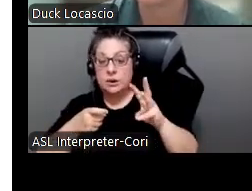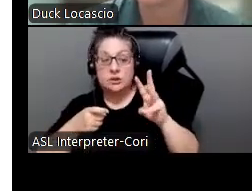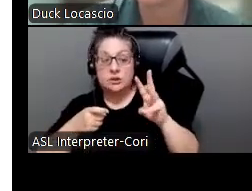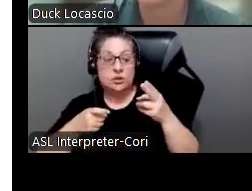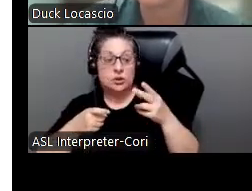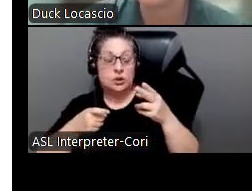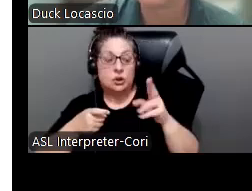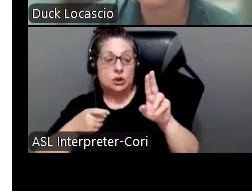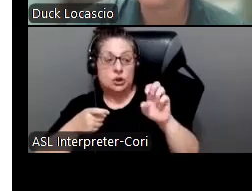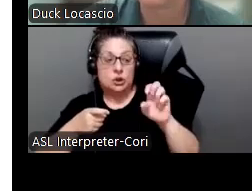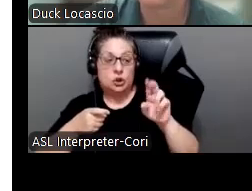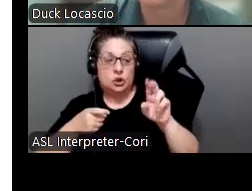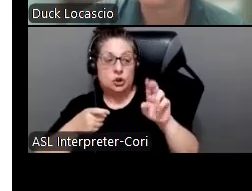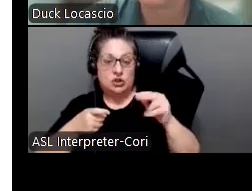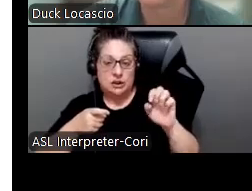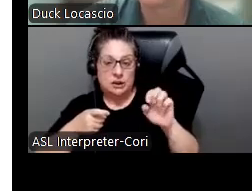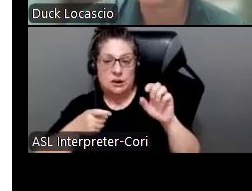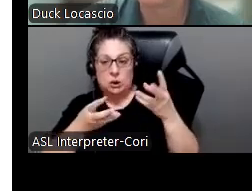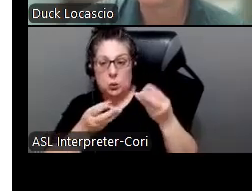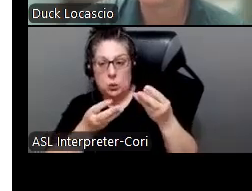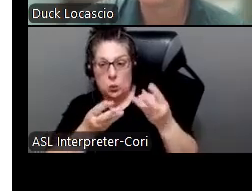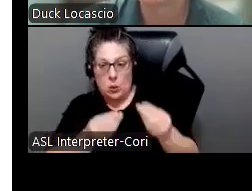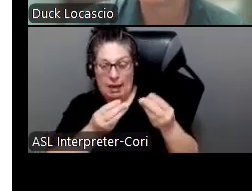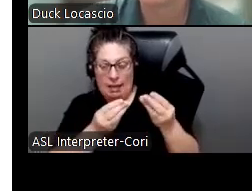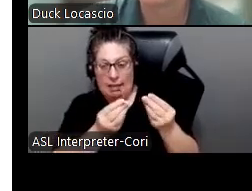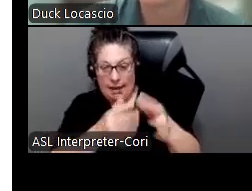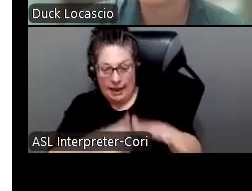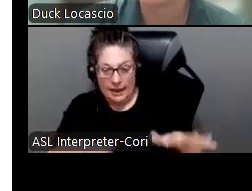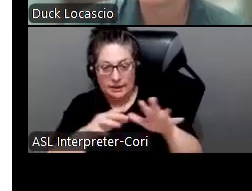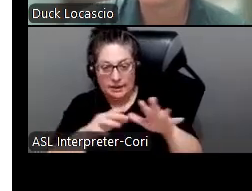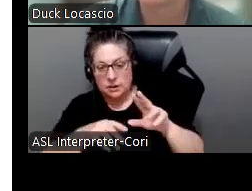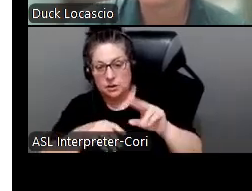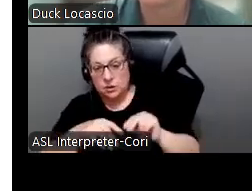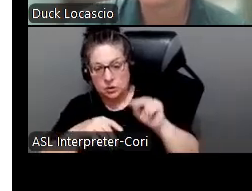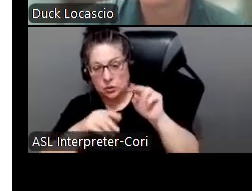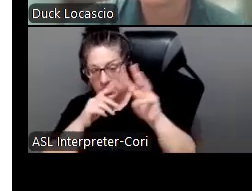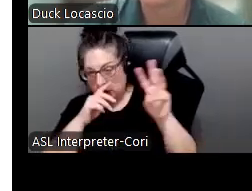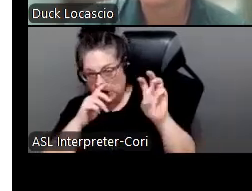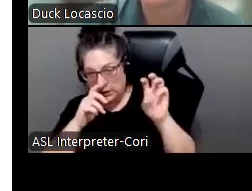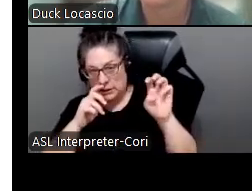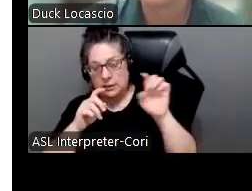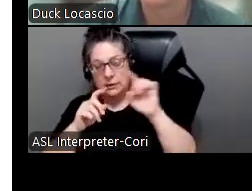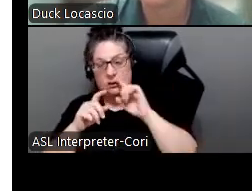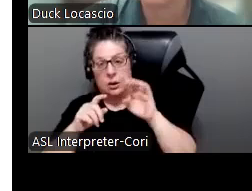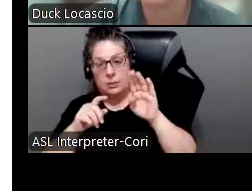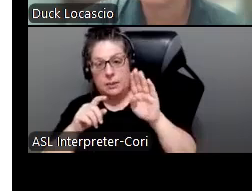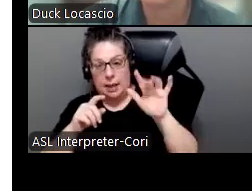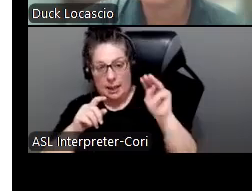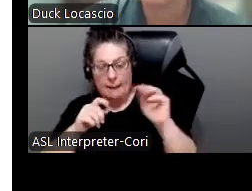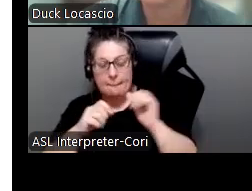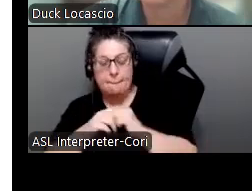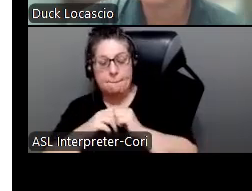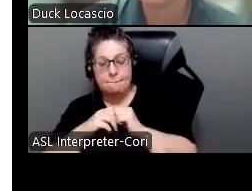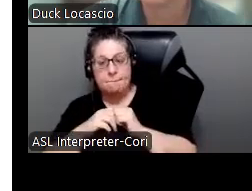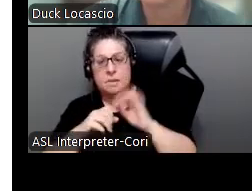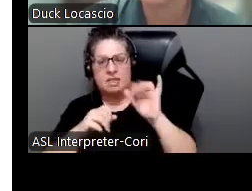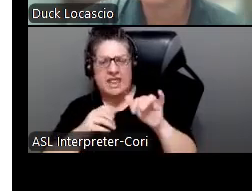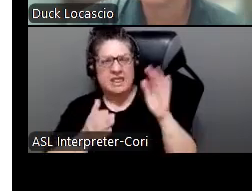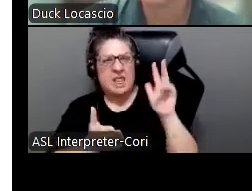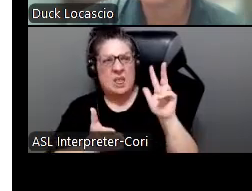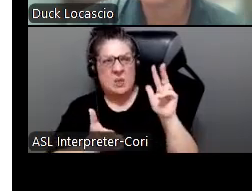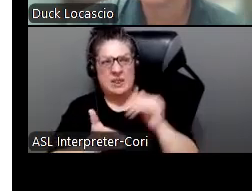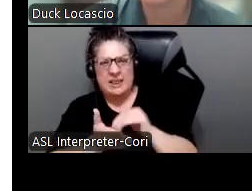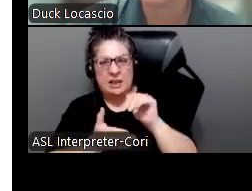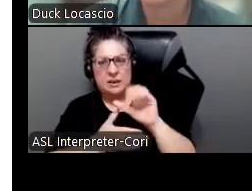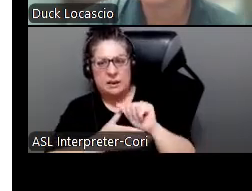wetlands for the Northwest Oregon District out of the Siusla field office for BLM. And so that's a 3,000